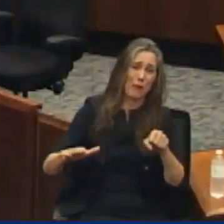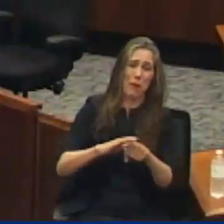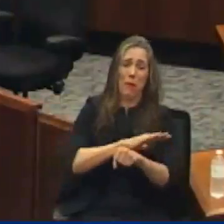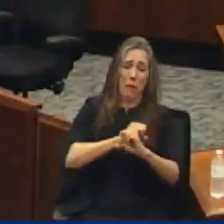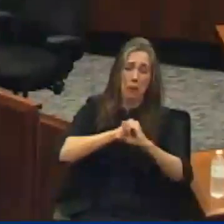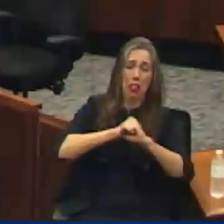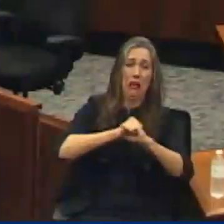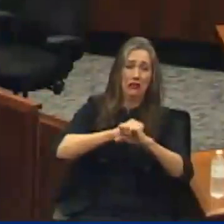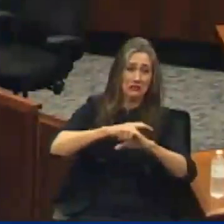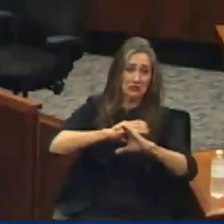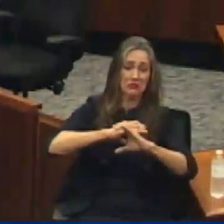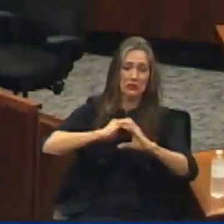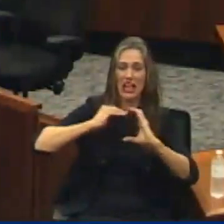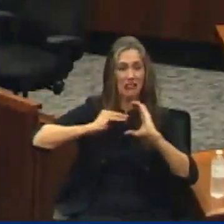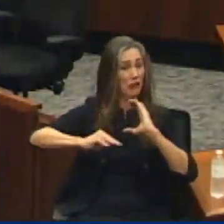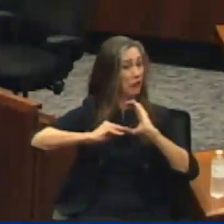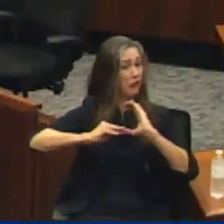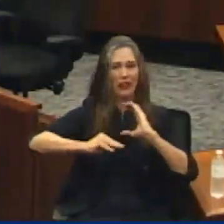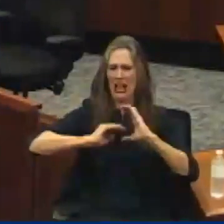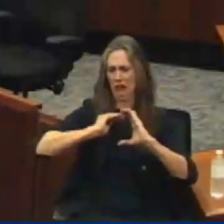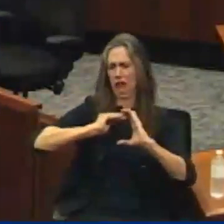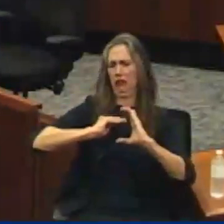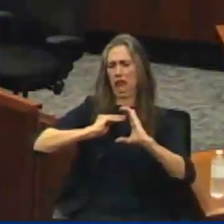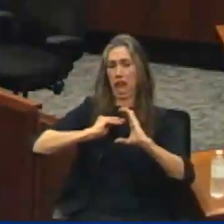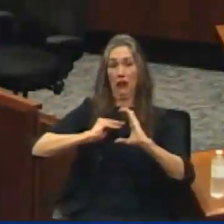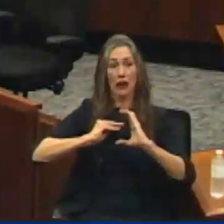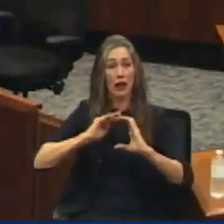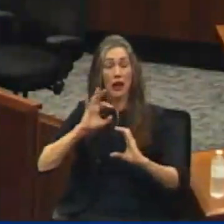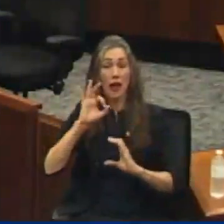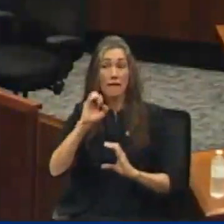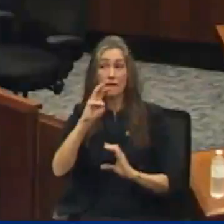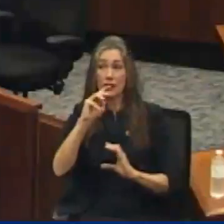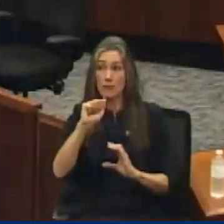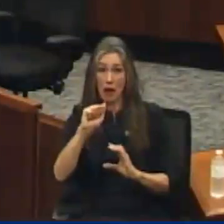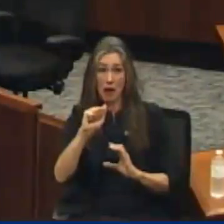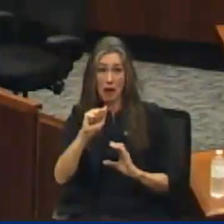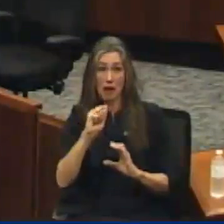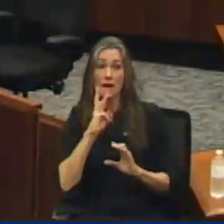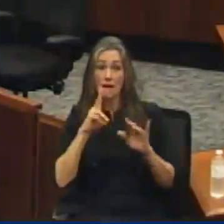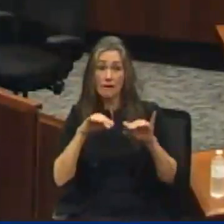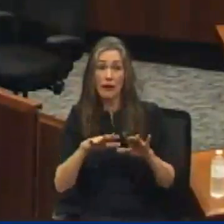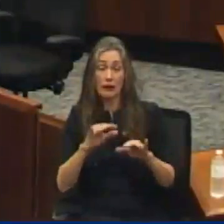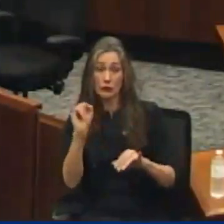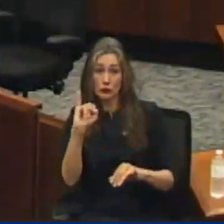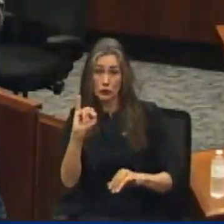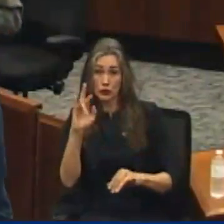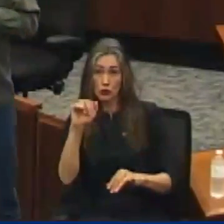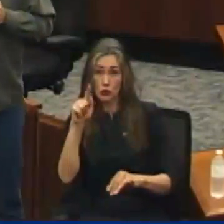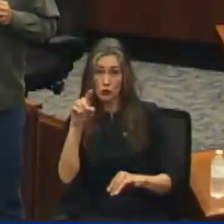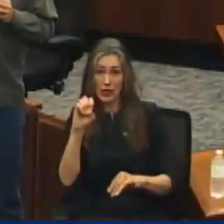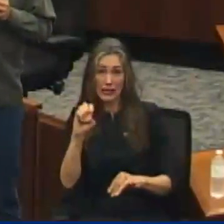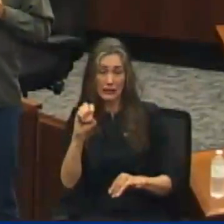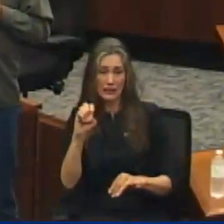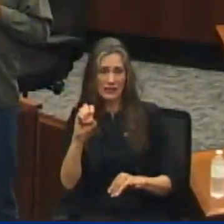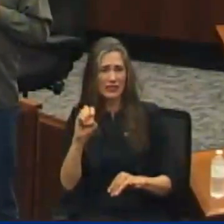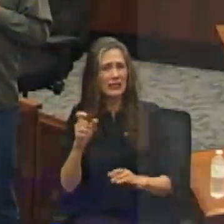the deposition. There were channels that were filled in. What this map also